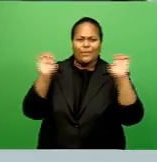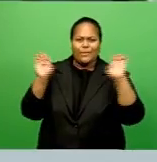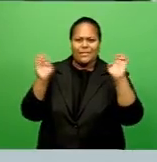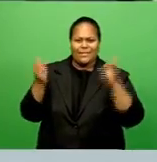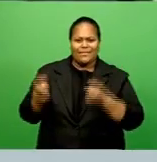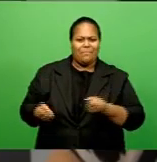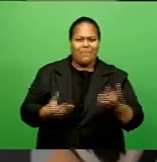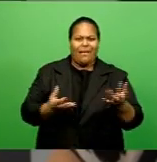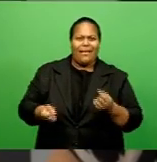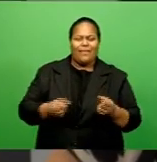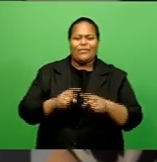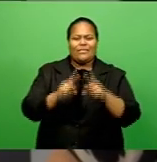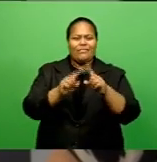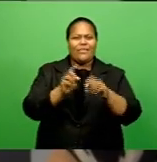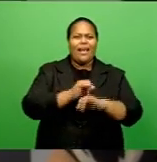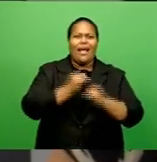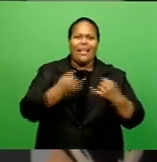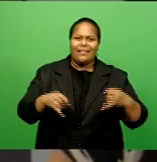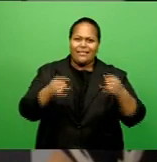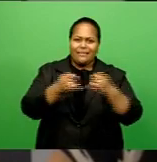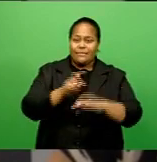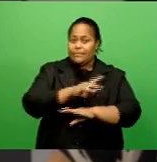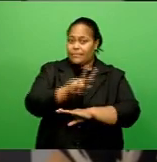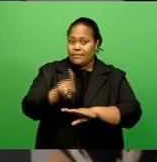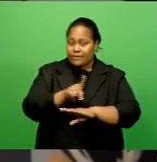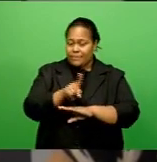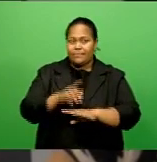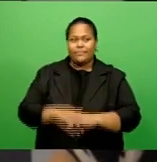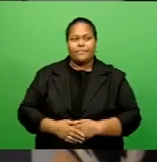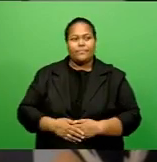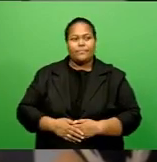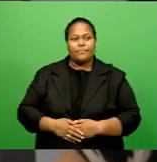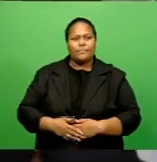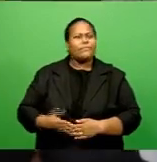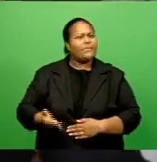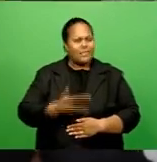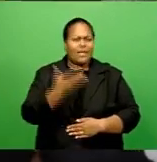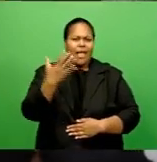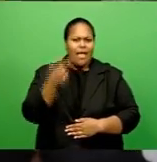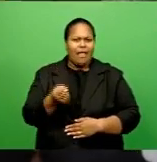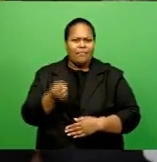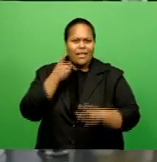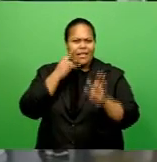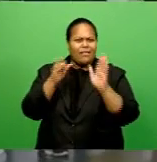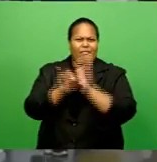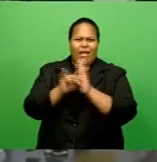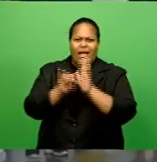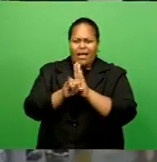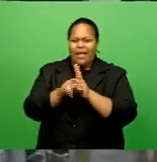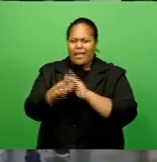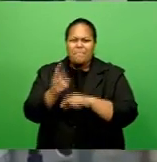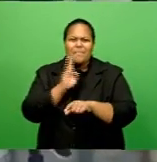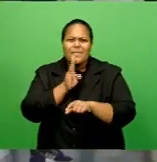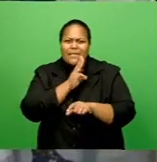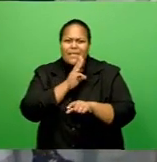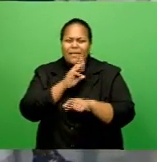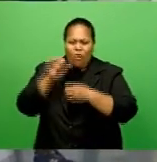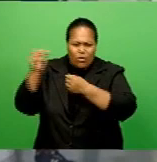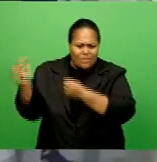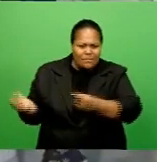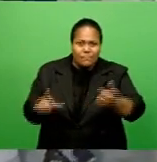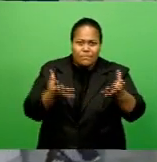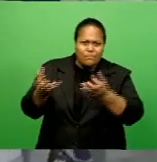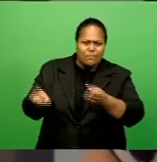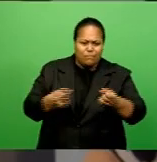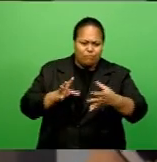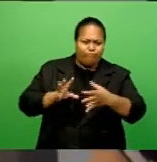Pacific. The Pacific Humanitarian Air Service fills a gap in the supply chain and supports the delivery of urgently